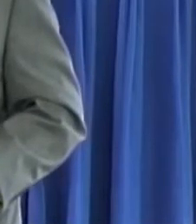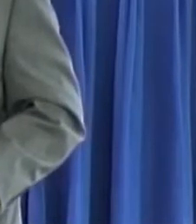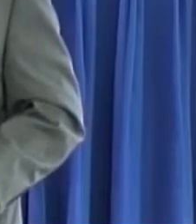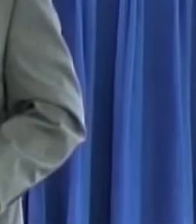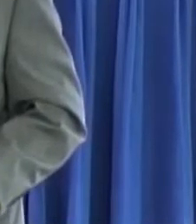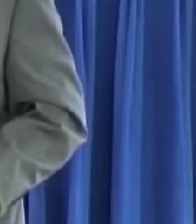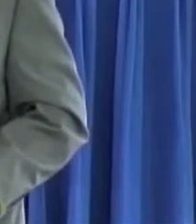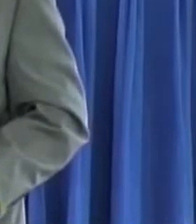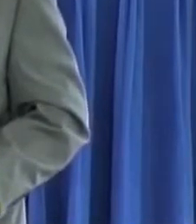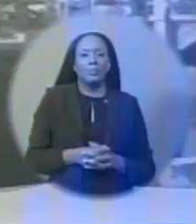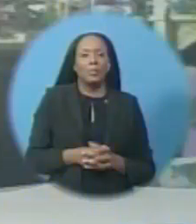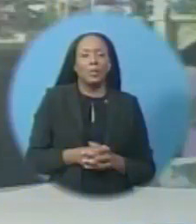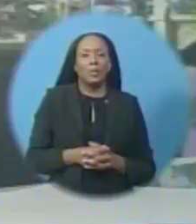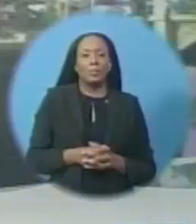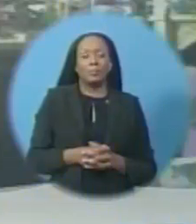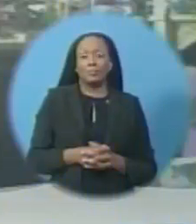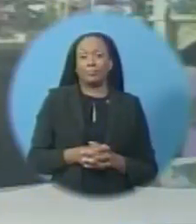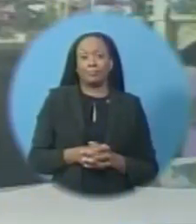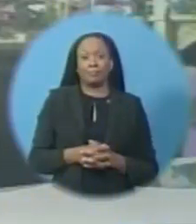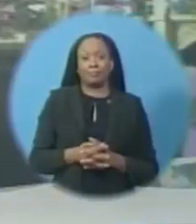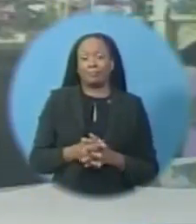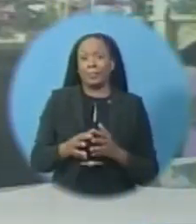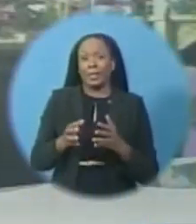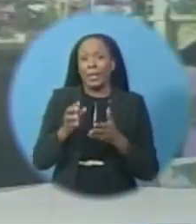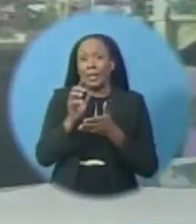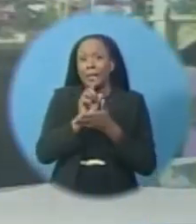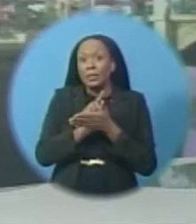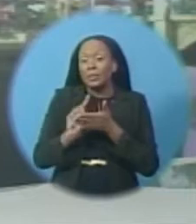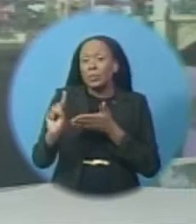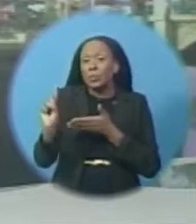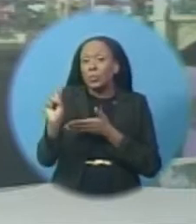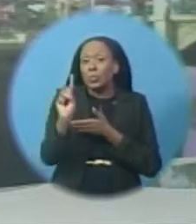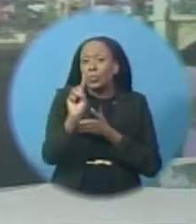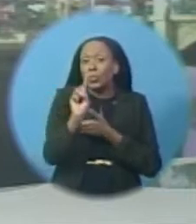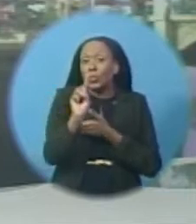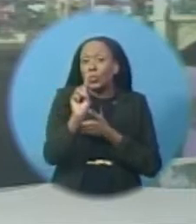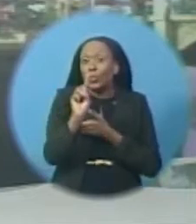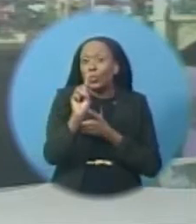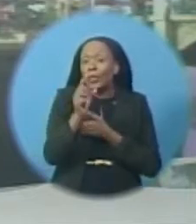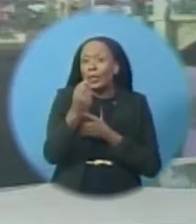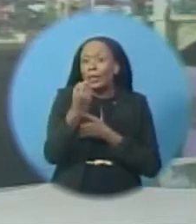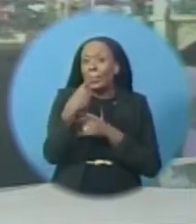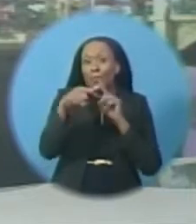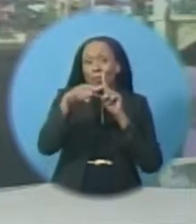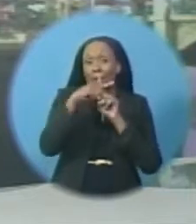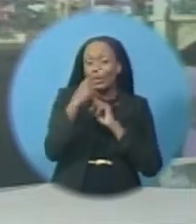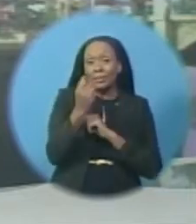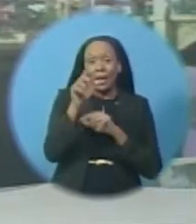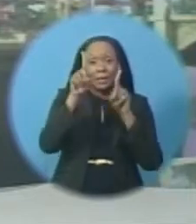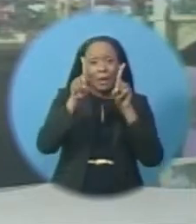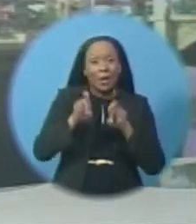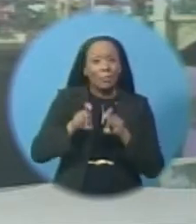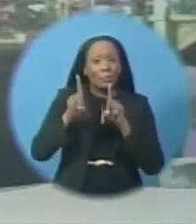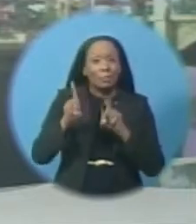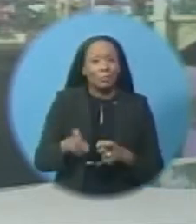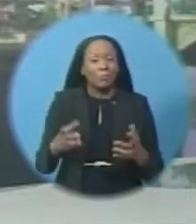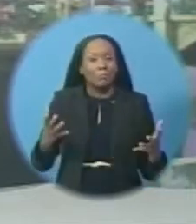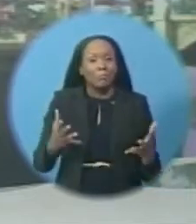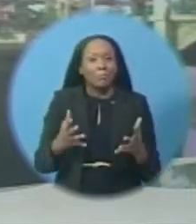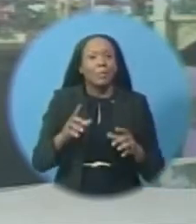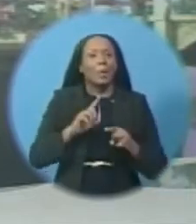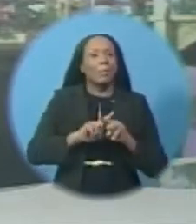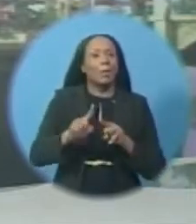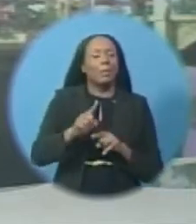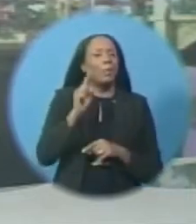and trends in our community. There's less than a week to go before this year's common entrance examination. However, a